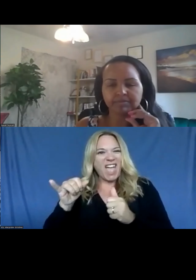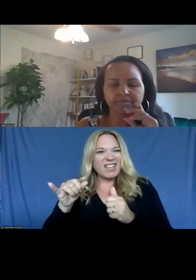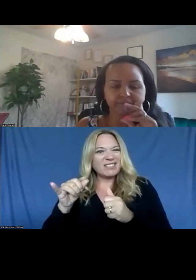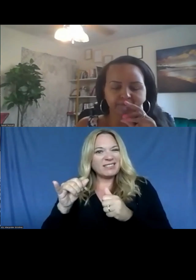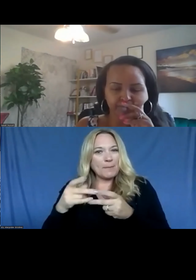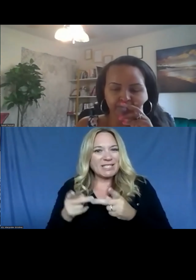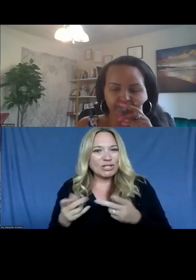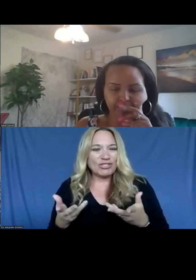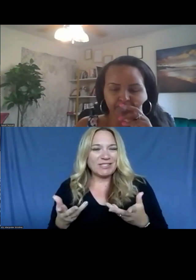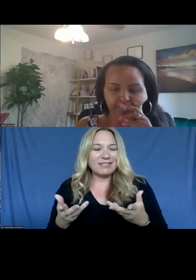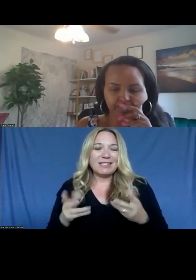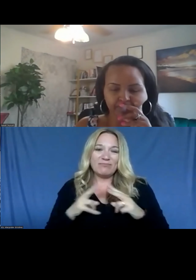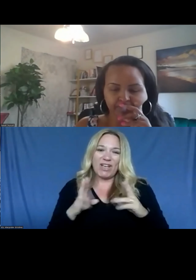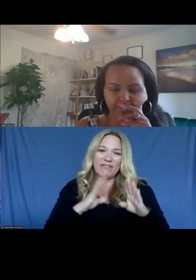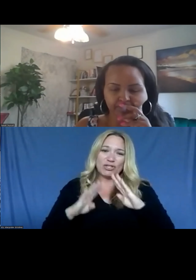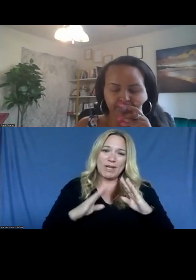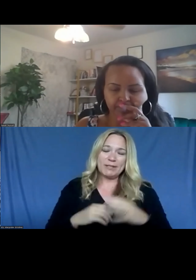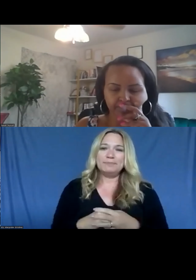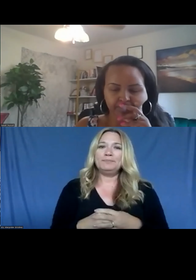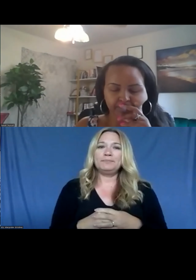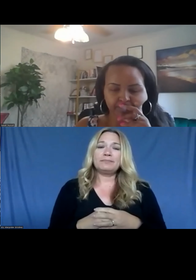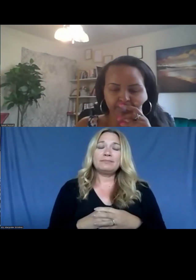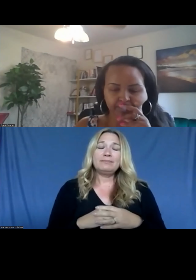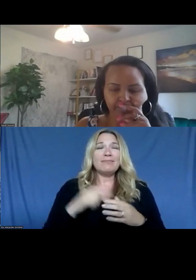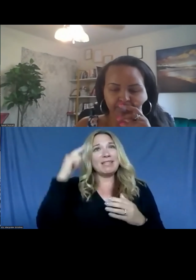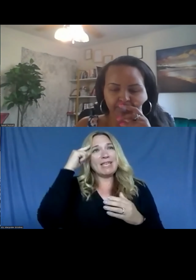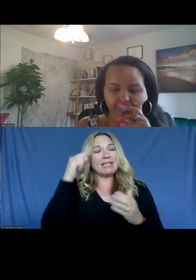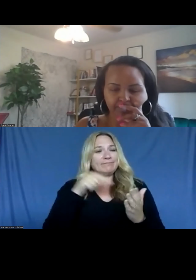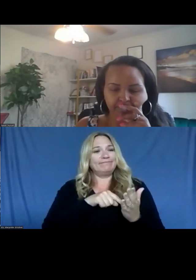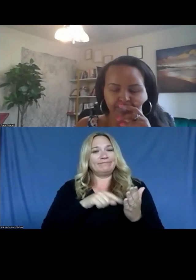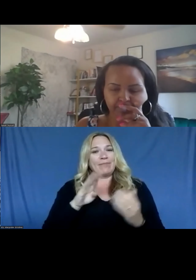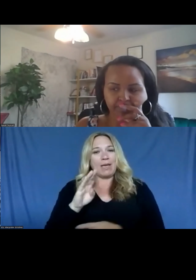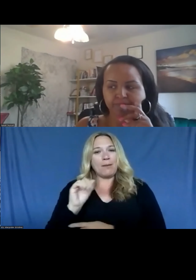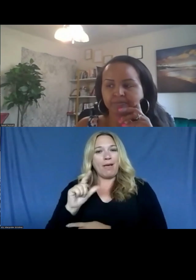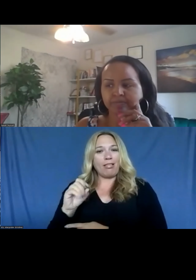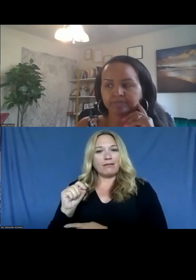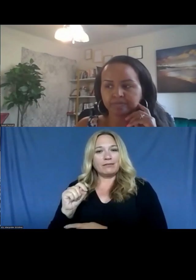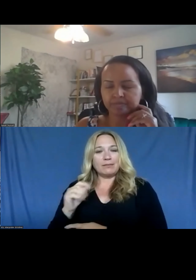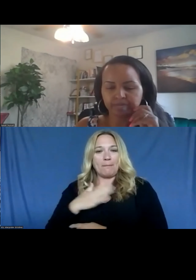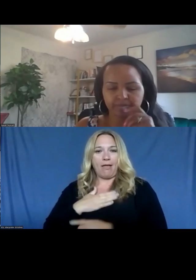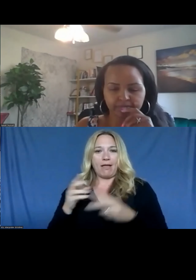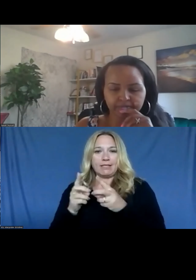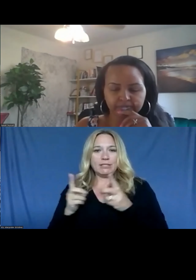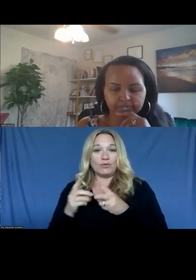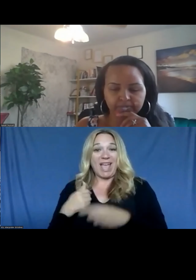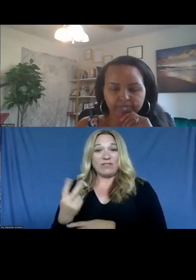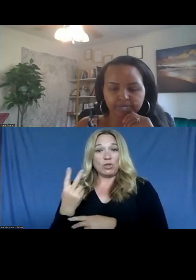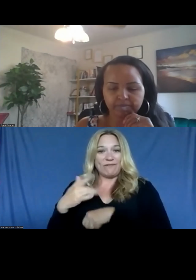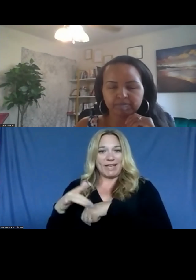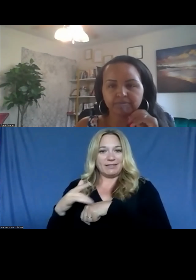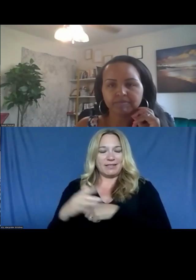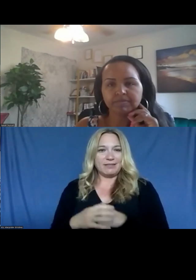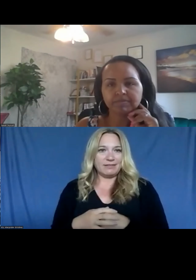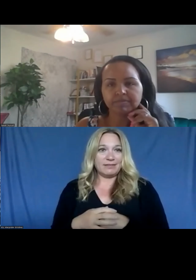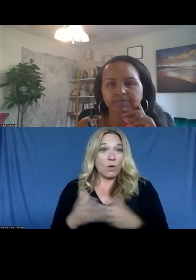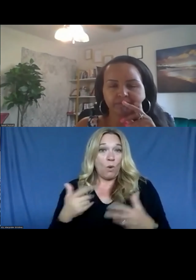frustration. I will just say, looking at the ballot in my district, where we have 2 open seats, do you know what the first thing I look for